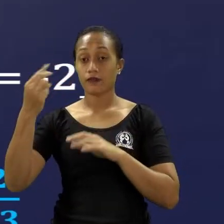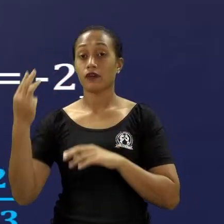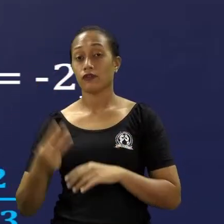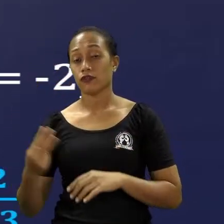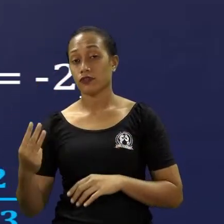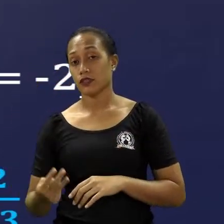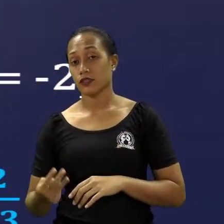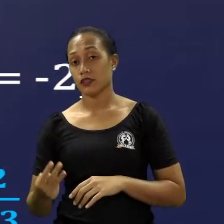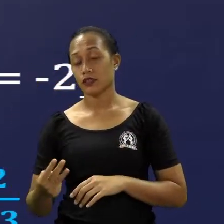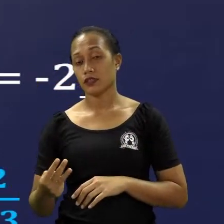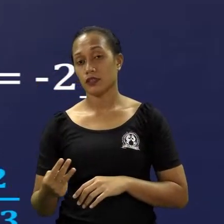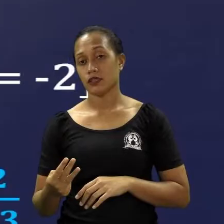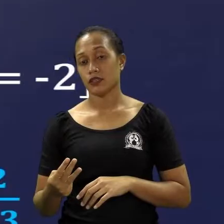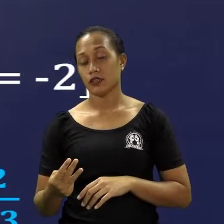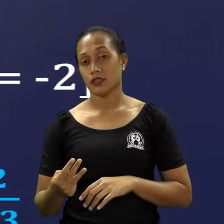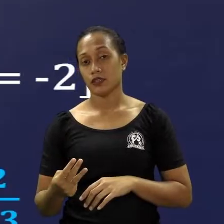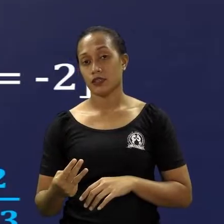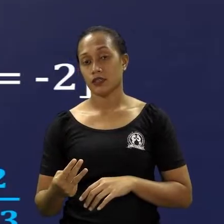13.